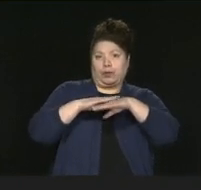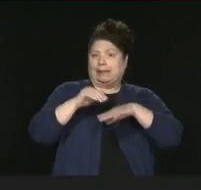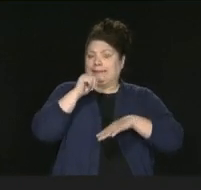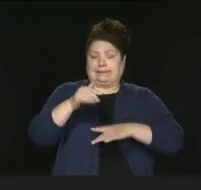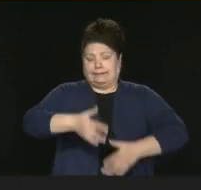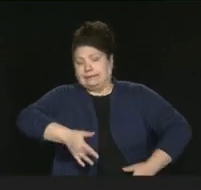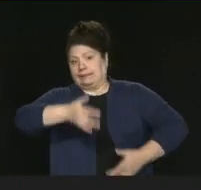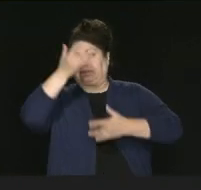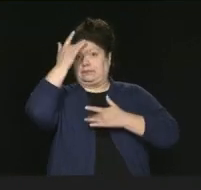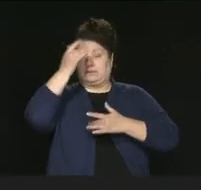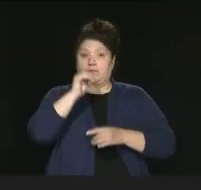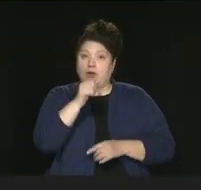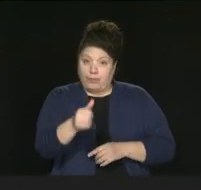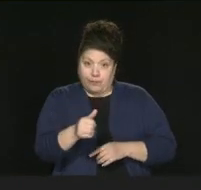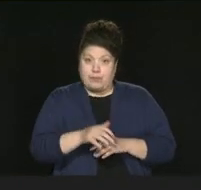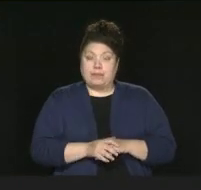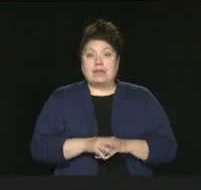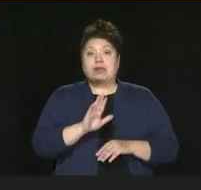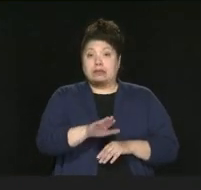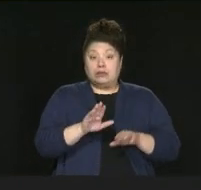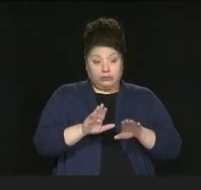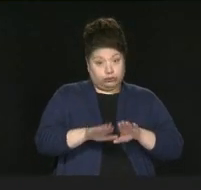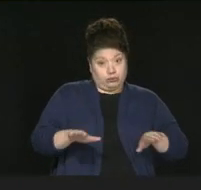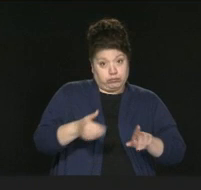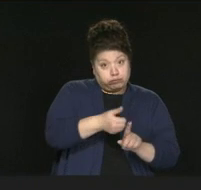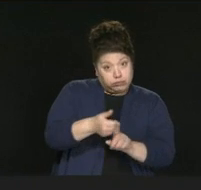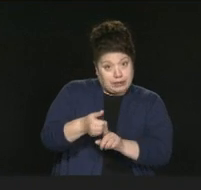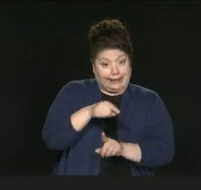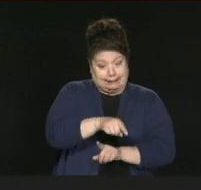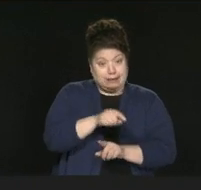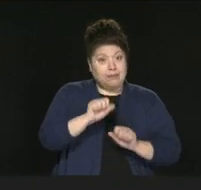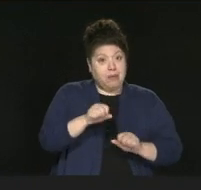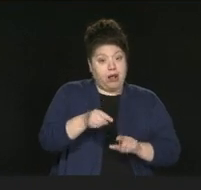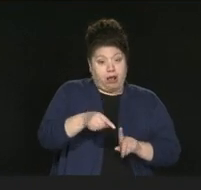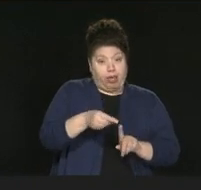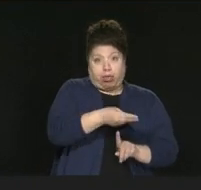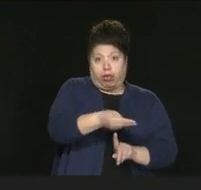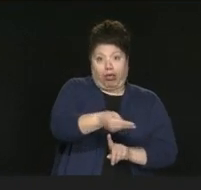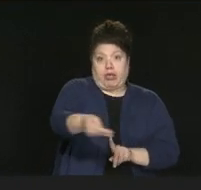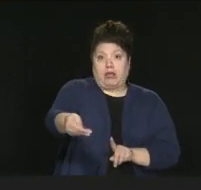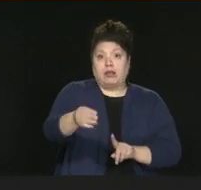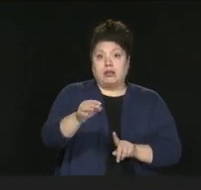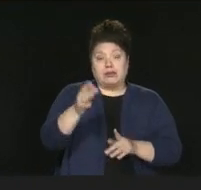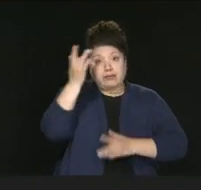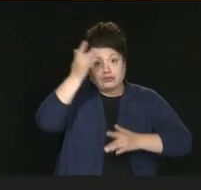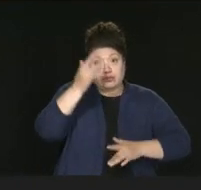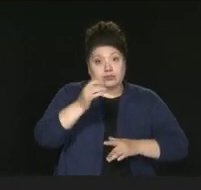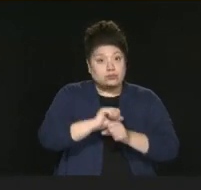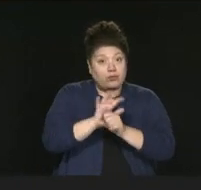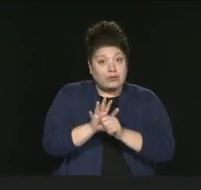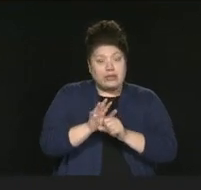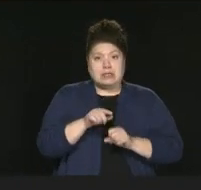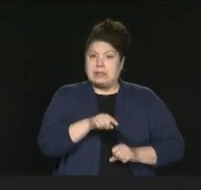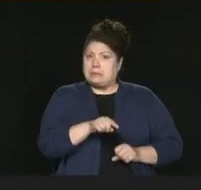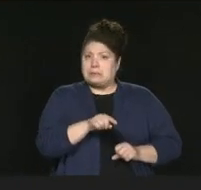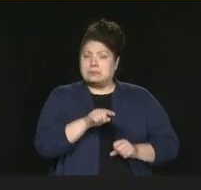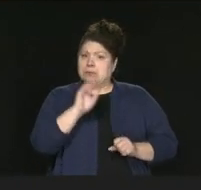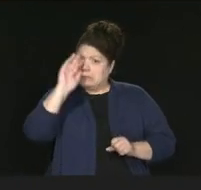are, but there's some studies that suggest that they are not as infectious, which may mean that they've had less exposure to the